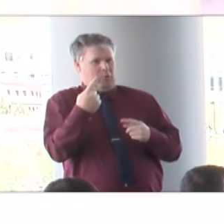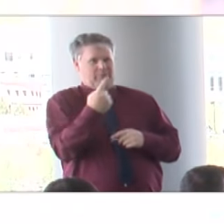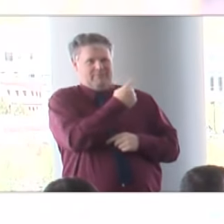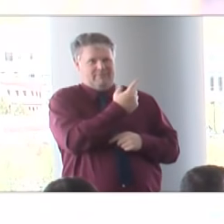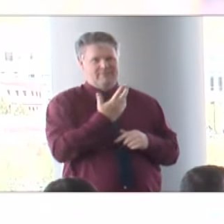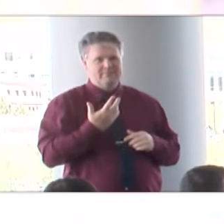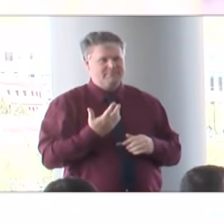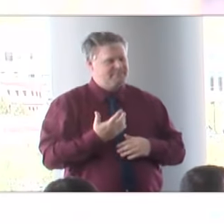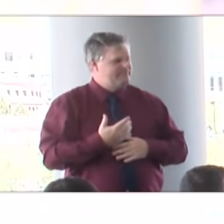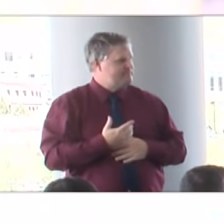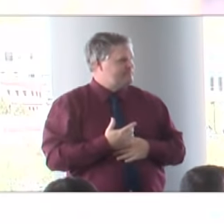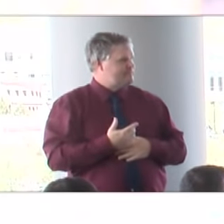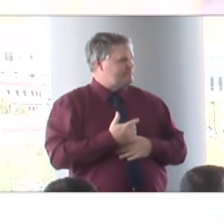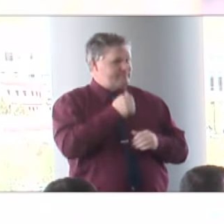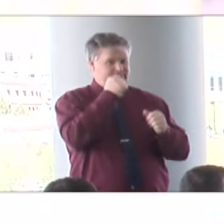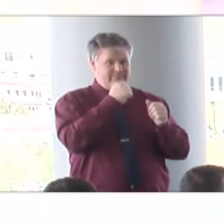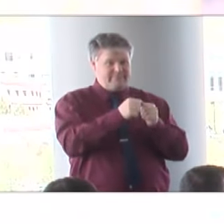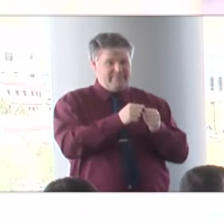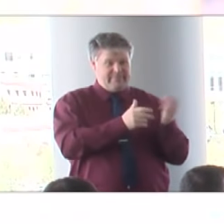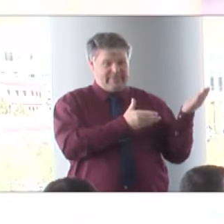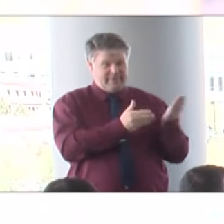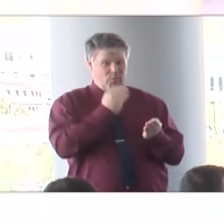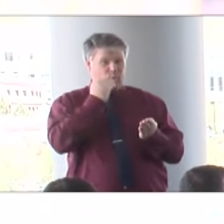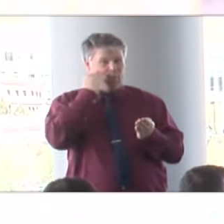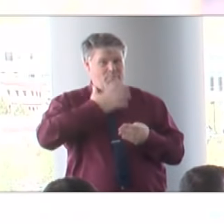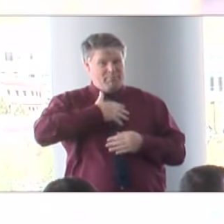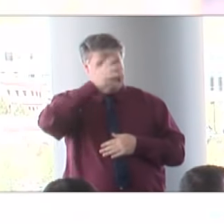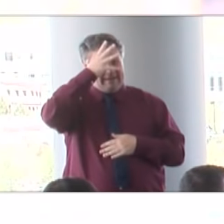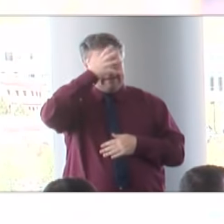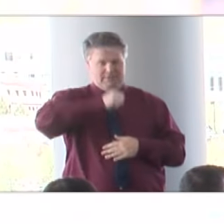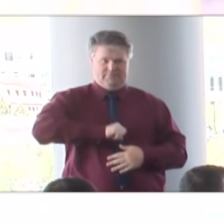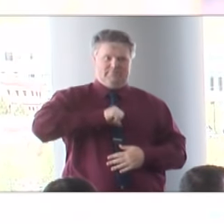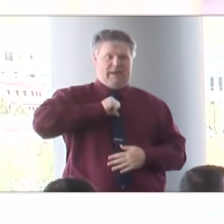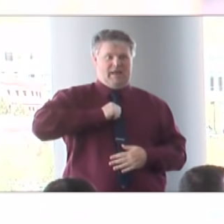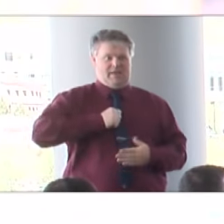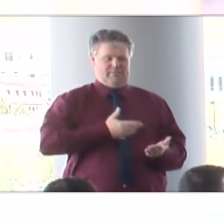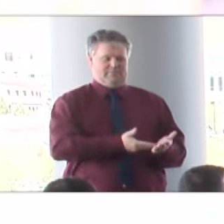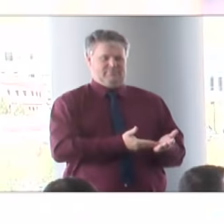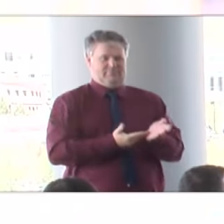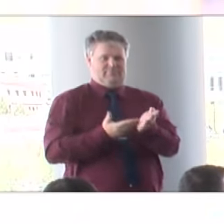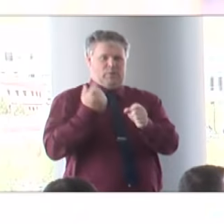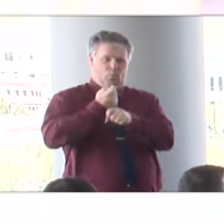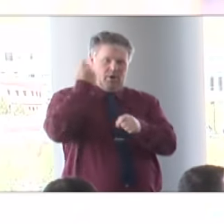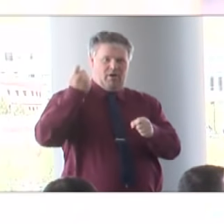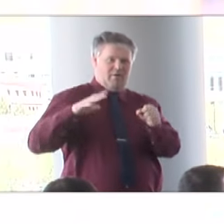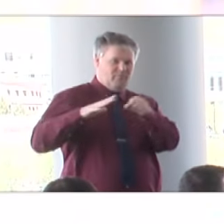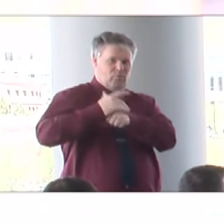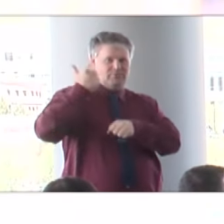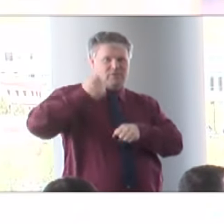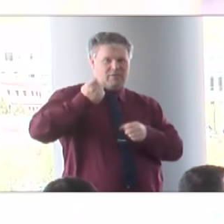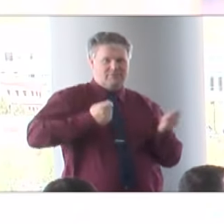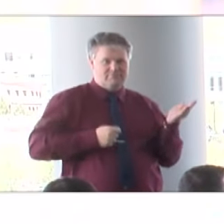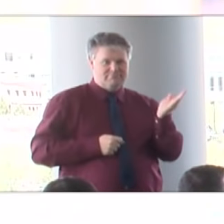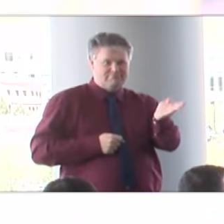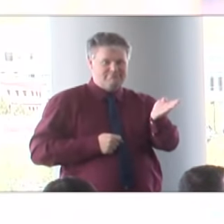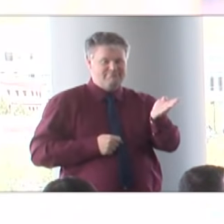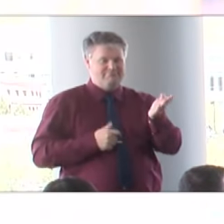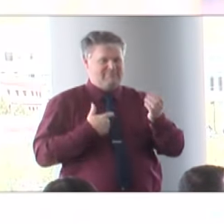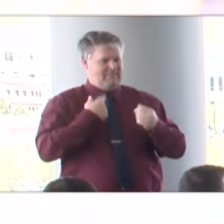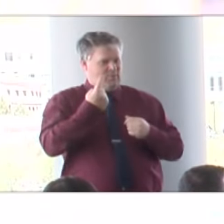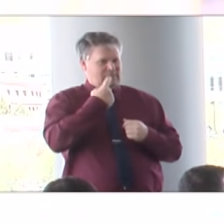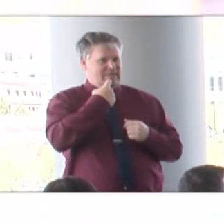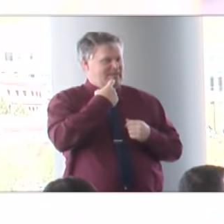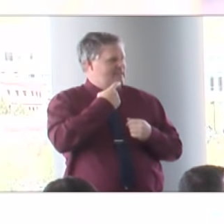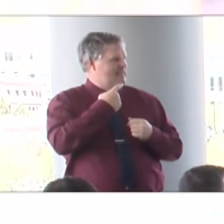And I brought this letter home to my dad, proud that, you know, I had won this scholarship. I used to